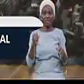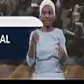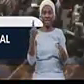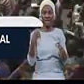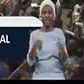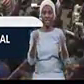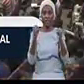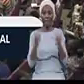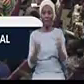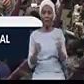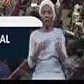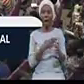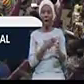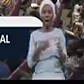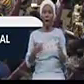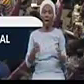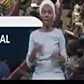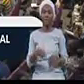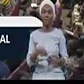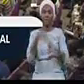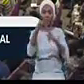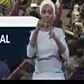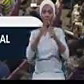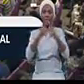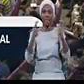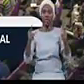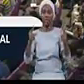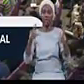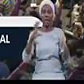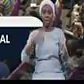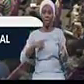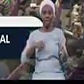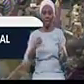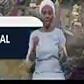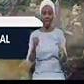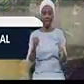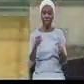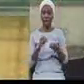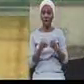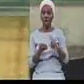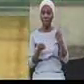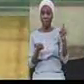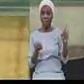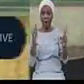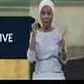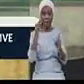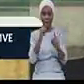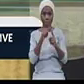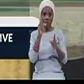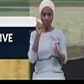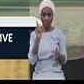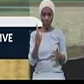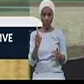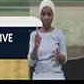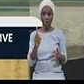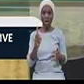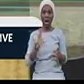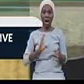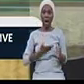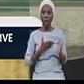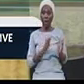supernatural benefits. We're coming back to point number one, our preparation as submissive